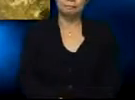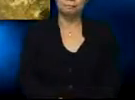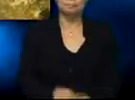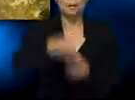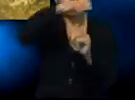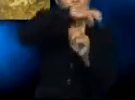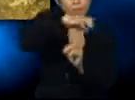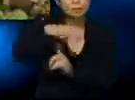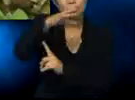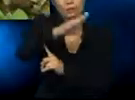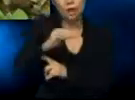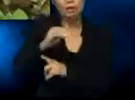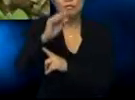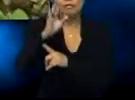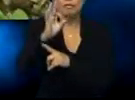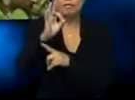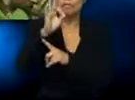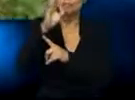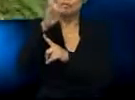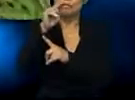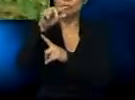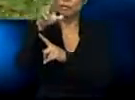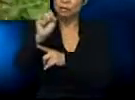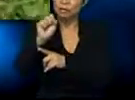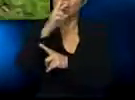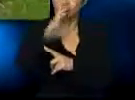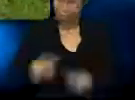Mushrooms and fungus are living things also.